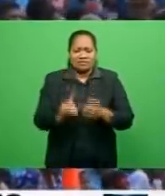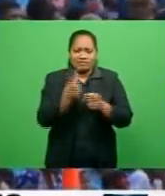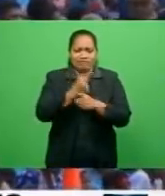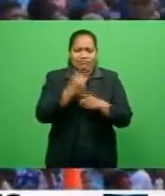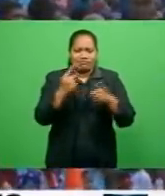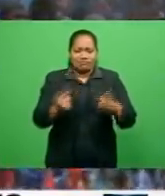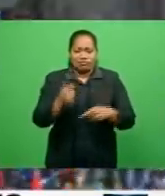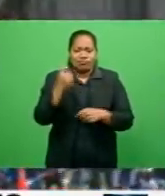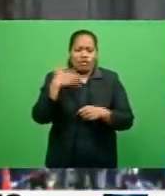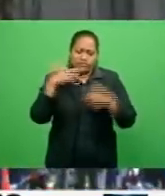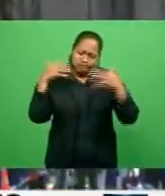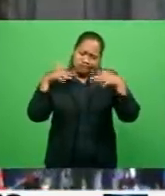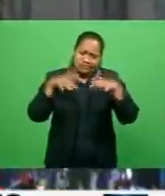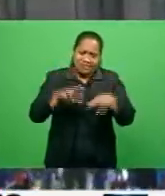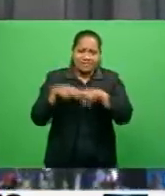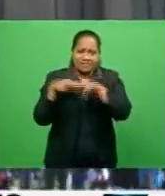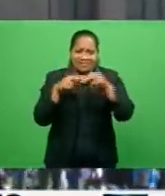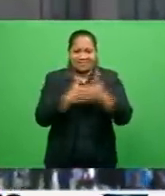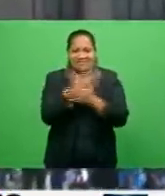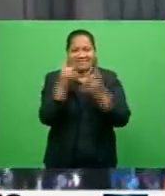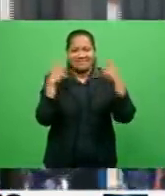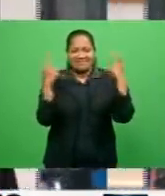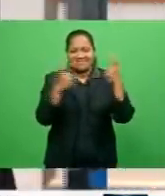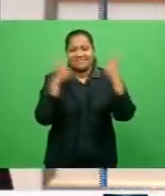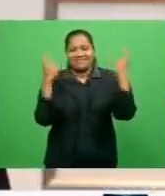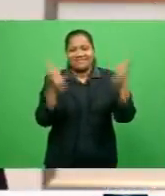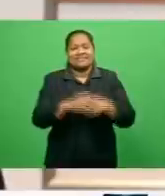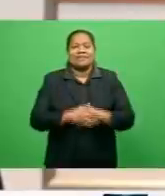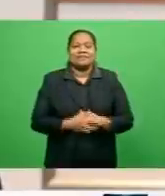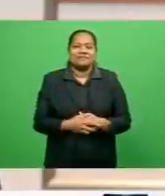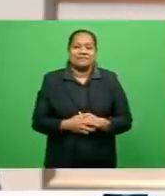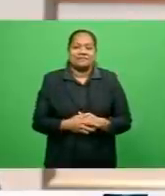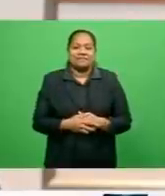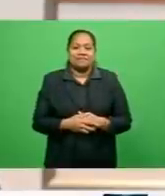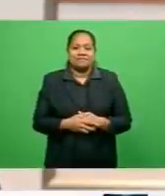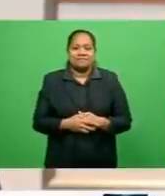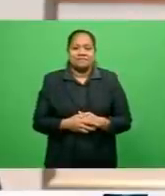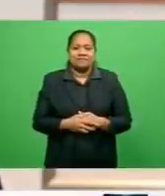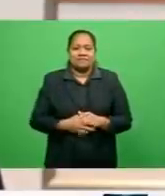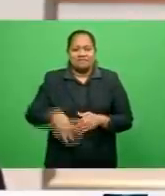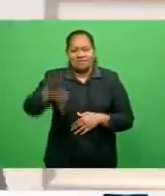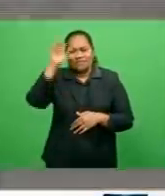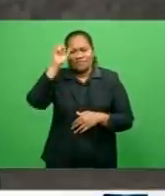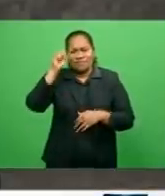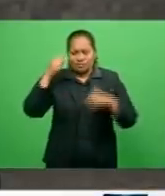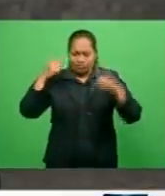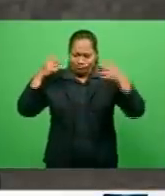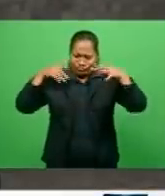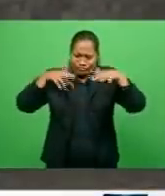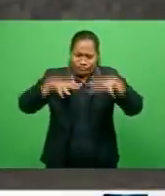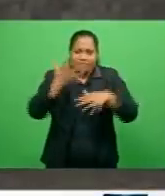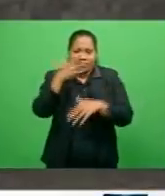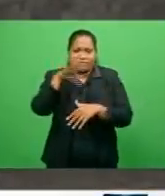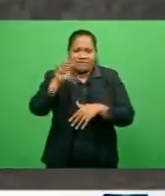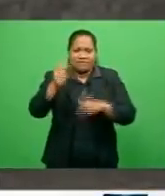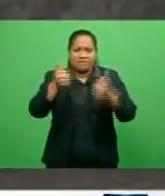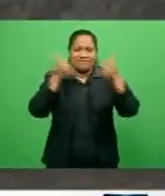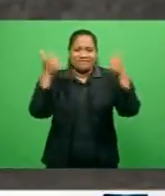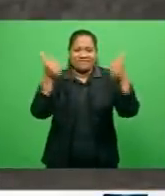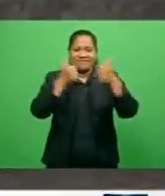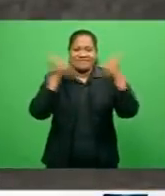turn up for Fiji Day celebrations. And tributes pour in for 50th anniversary.